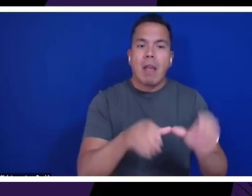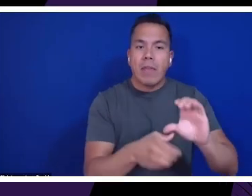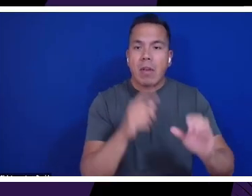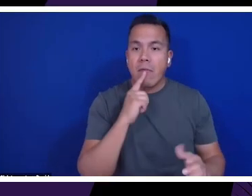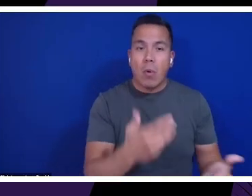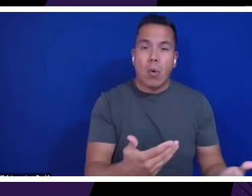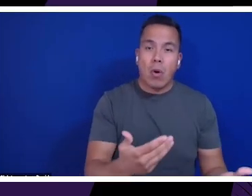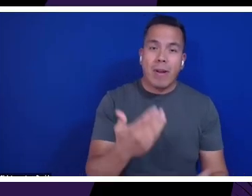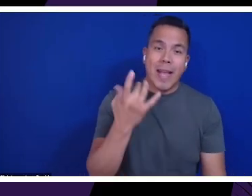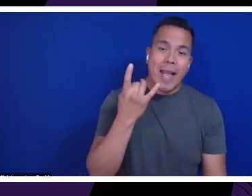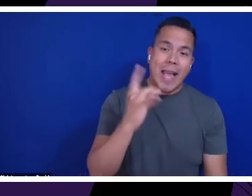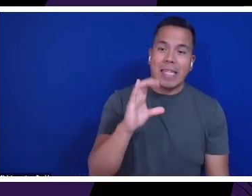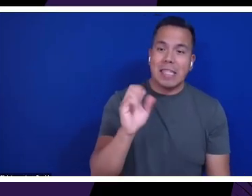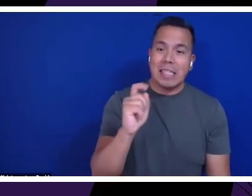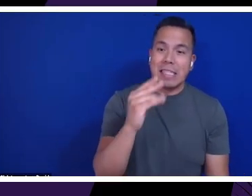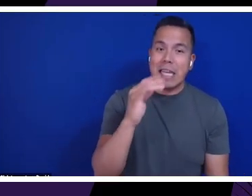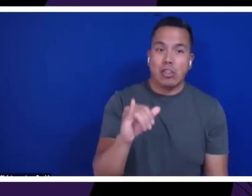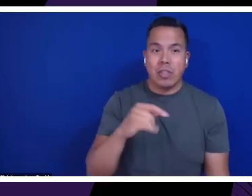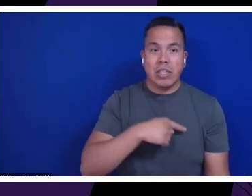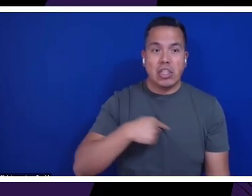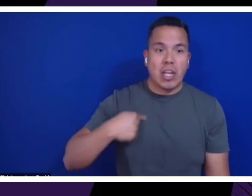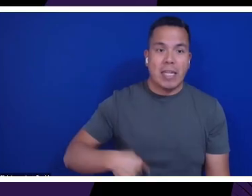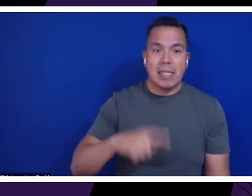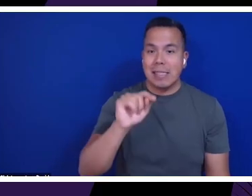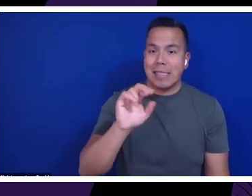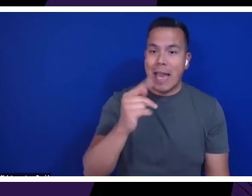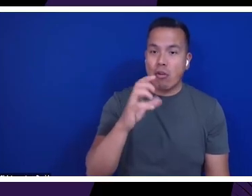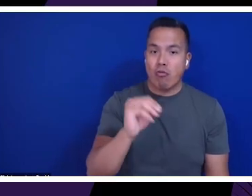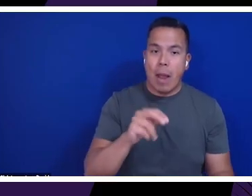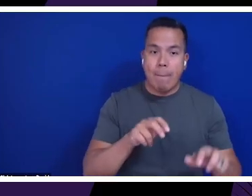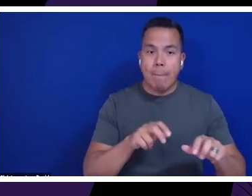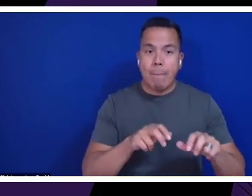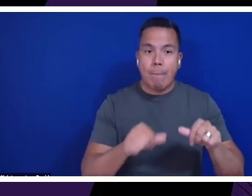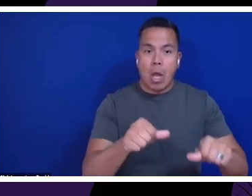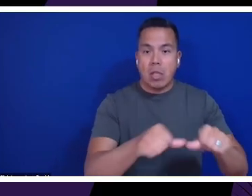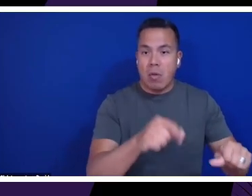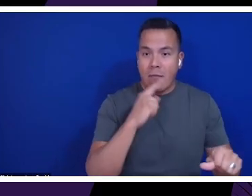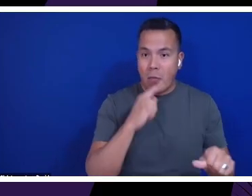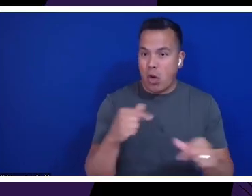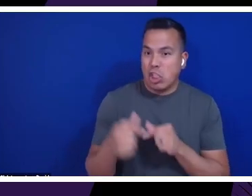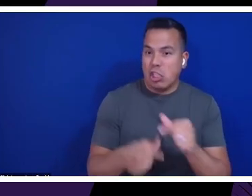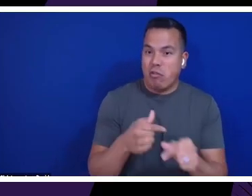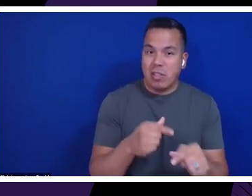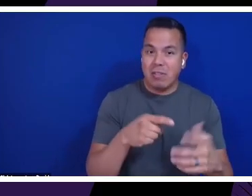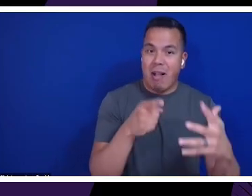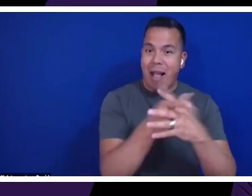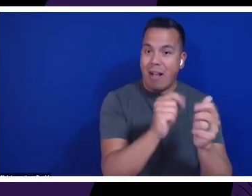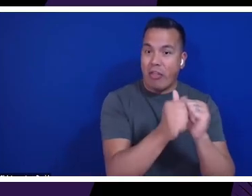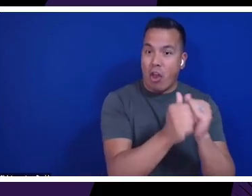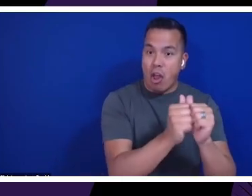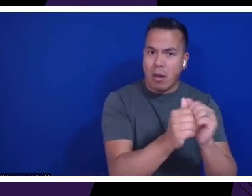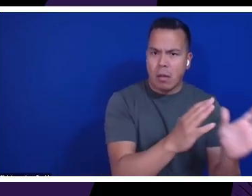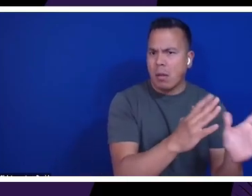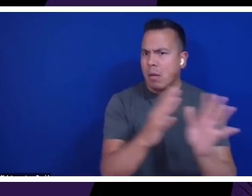century Chinese puzzle game Tangram for a procedural generation hackathon to, of course, also way more